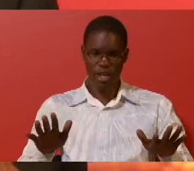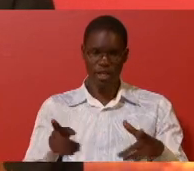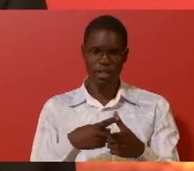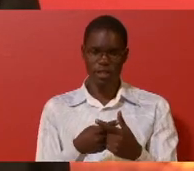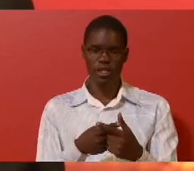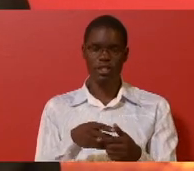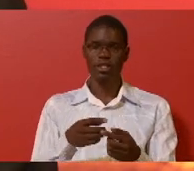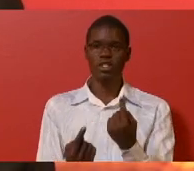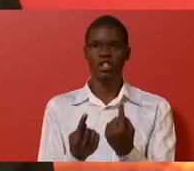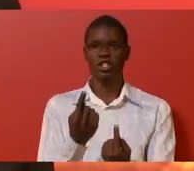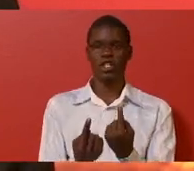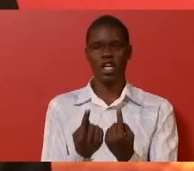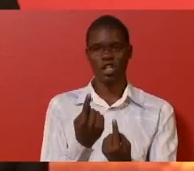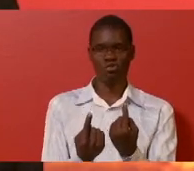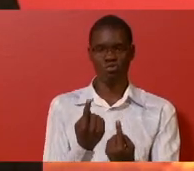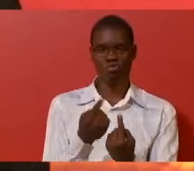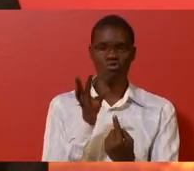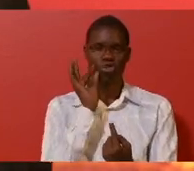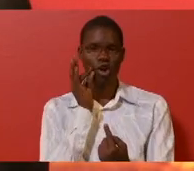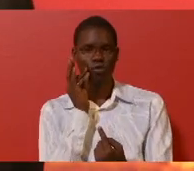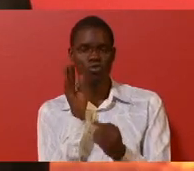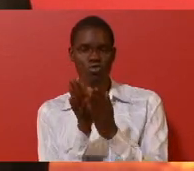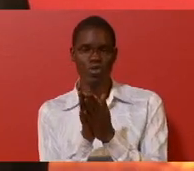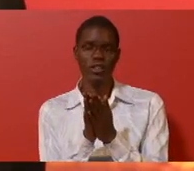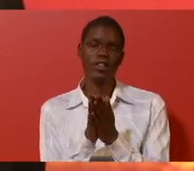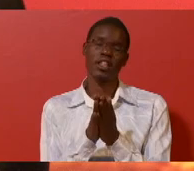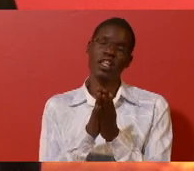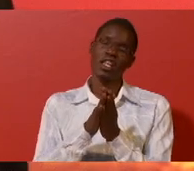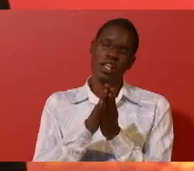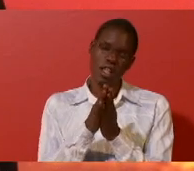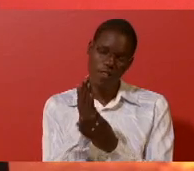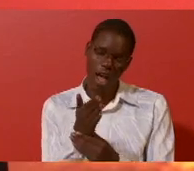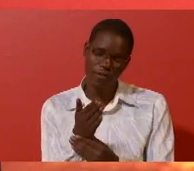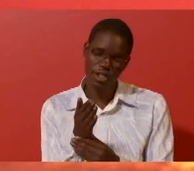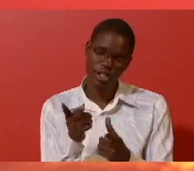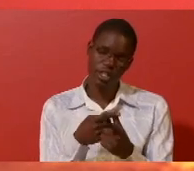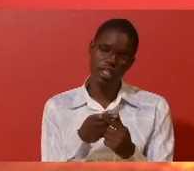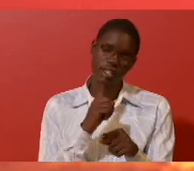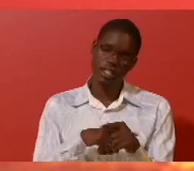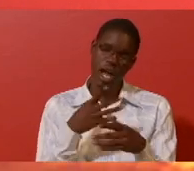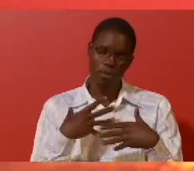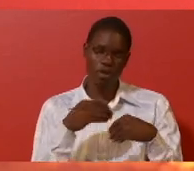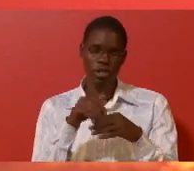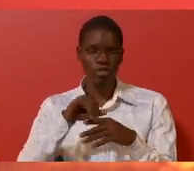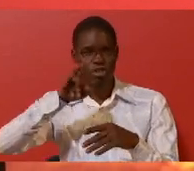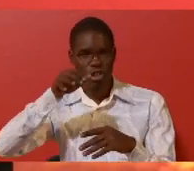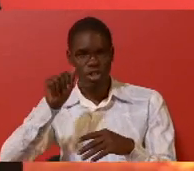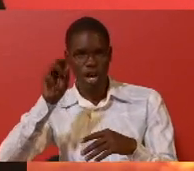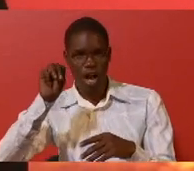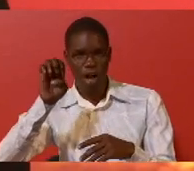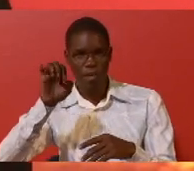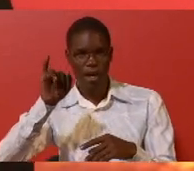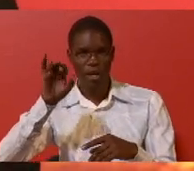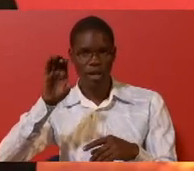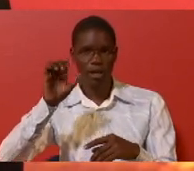cook the ackee with salt fish. And if you ever go to Jamaica, they always talk about ackee and salt